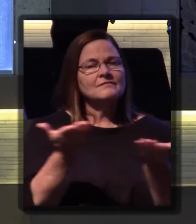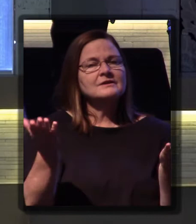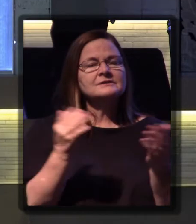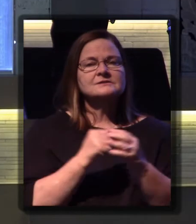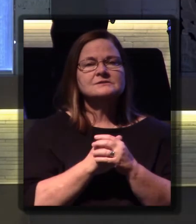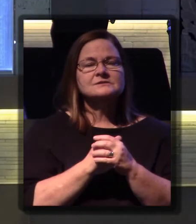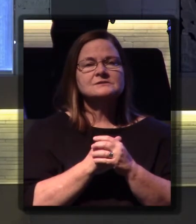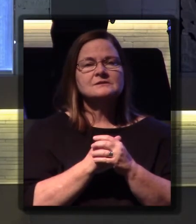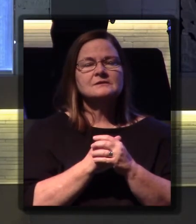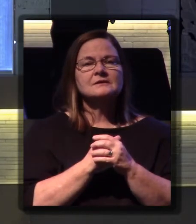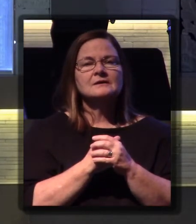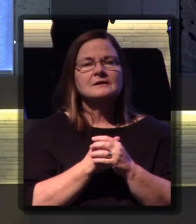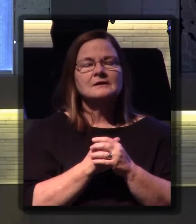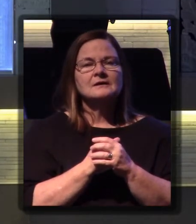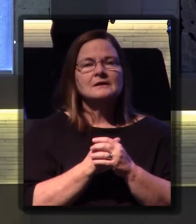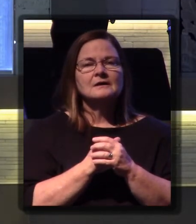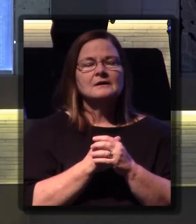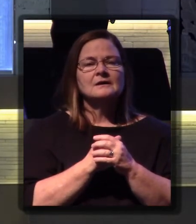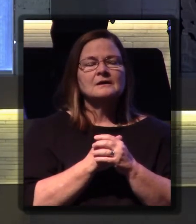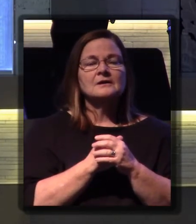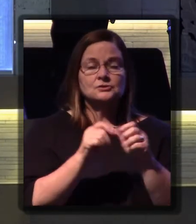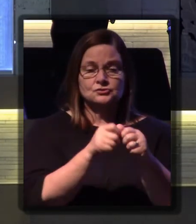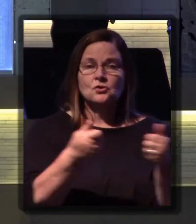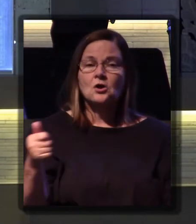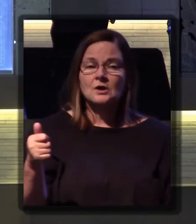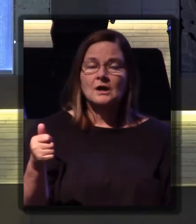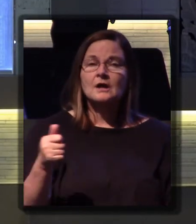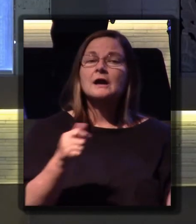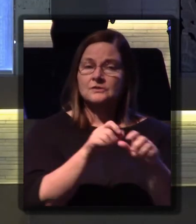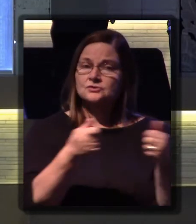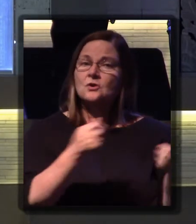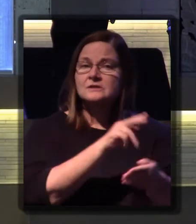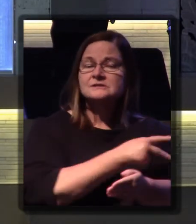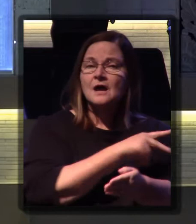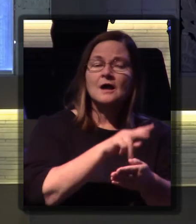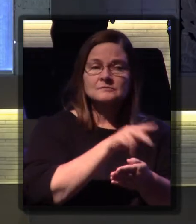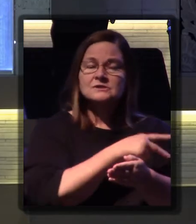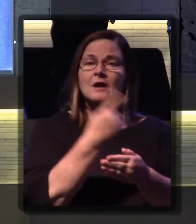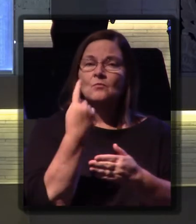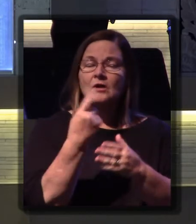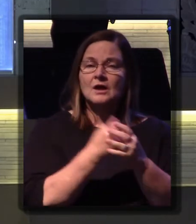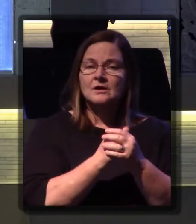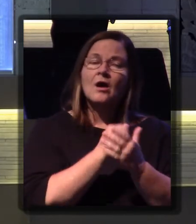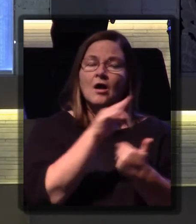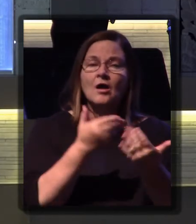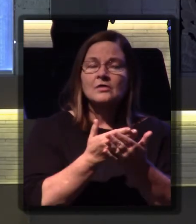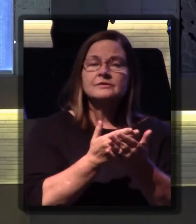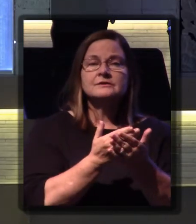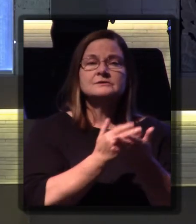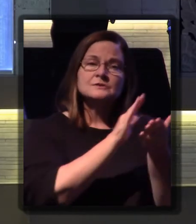of cursing. And may we turn to the one to whom all of this Torah and